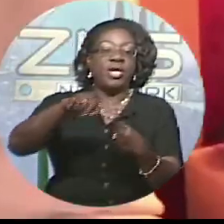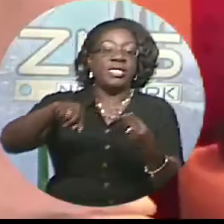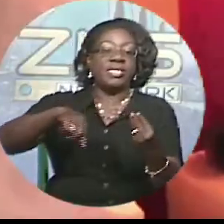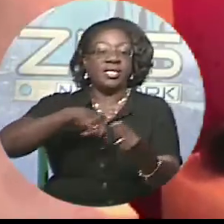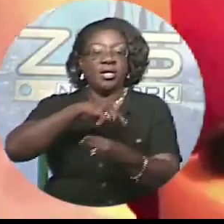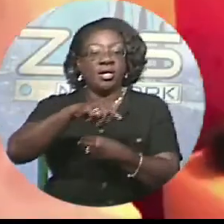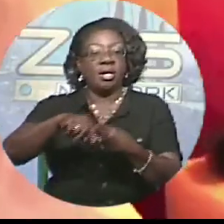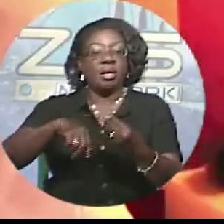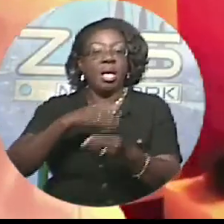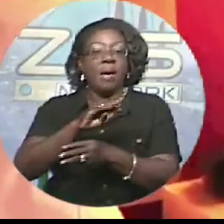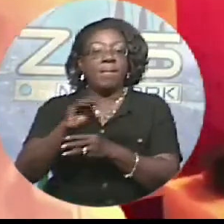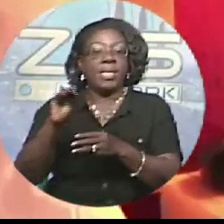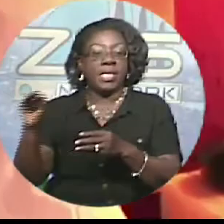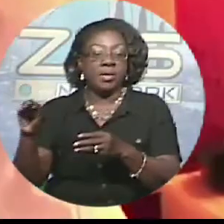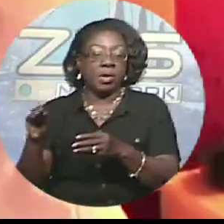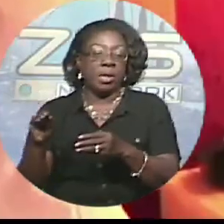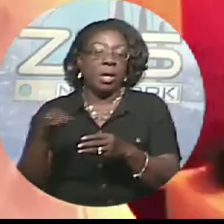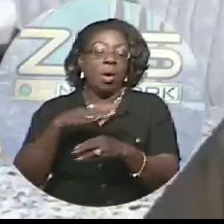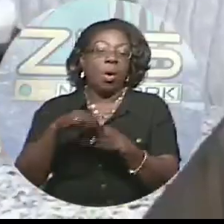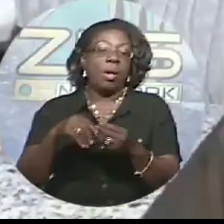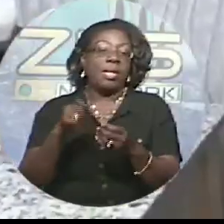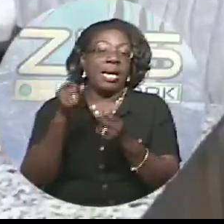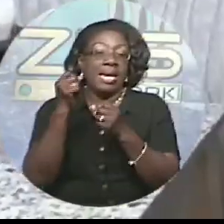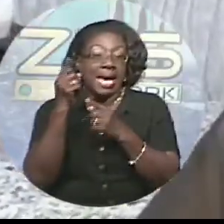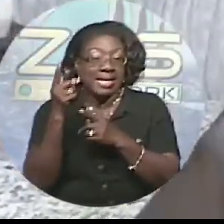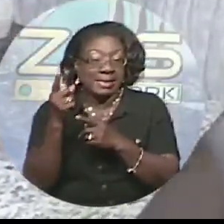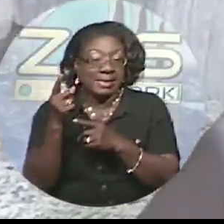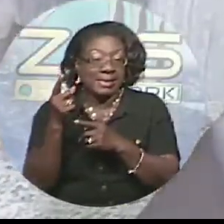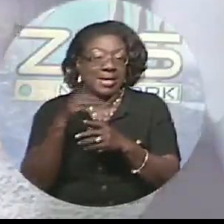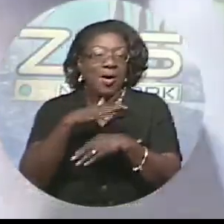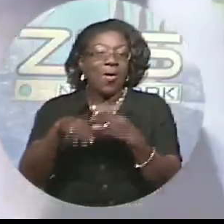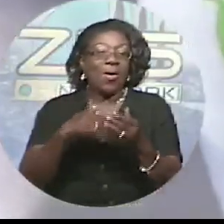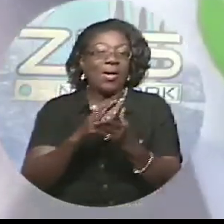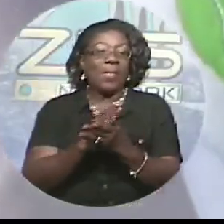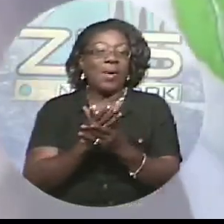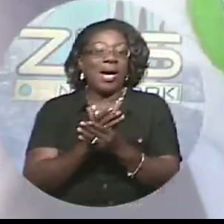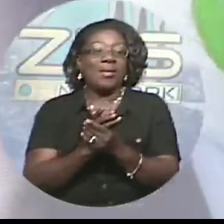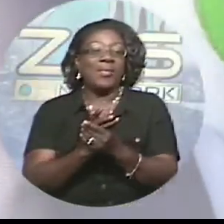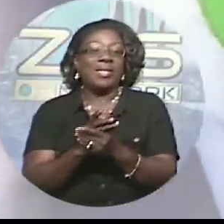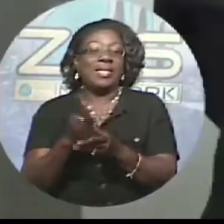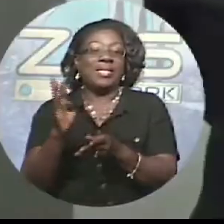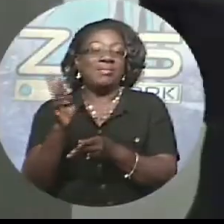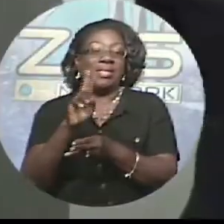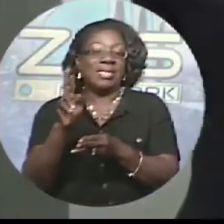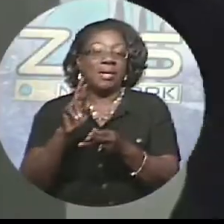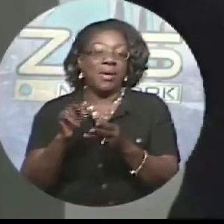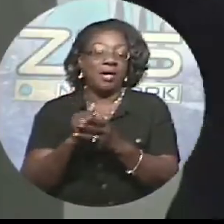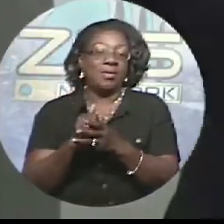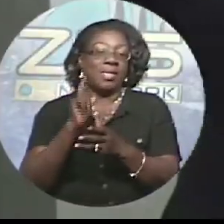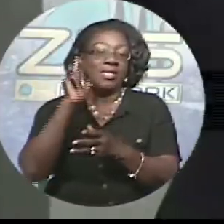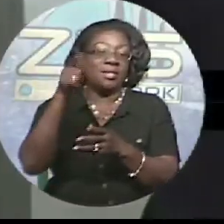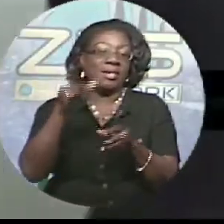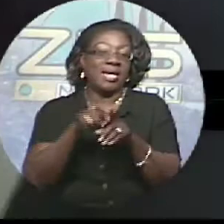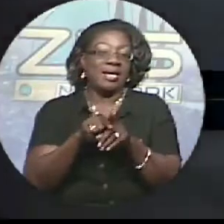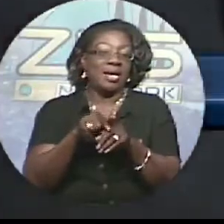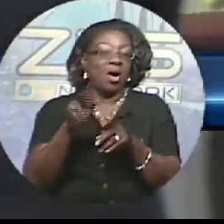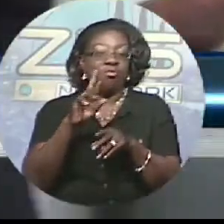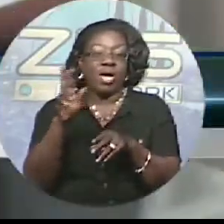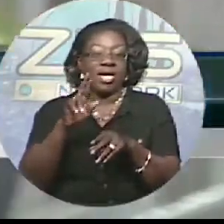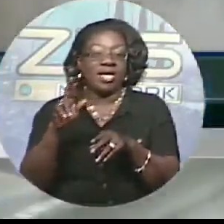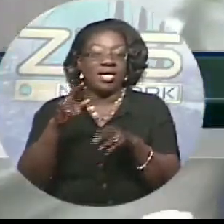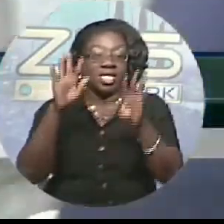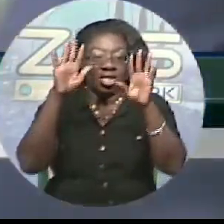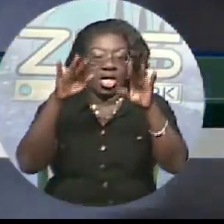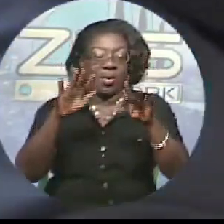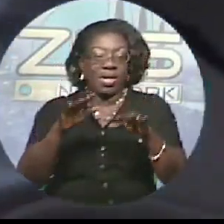all LED lighting are part of the reason, along with this bathroom feature. Now this looks like a regular shower